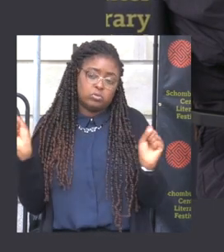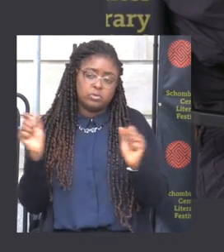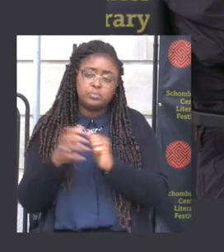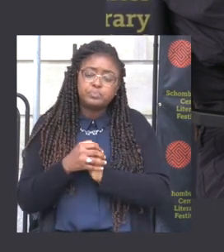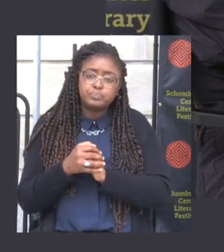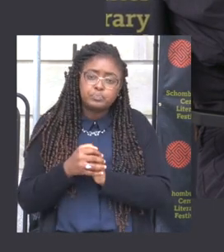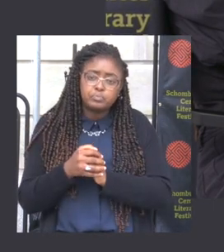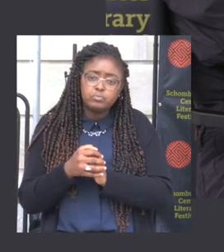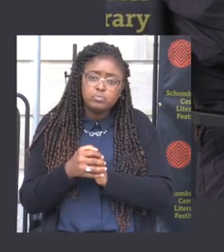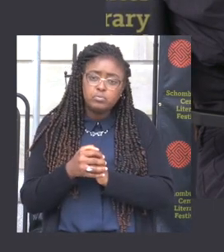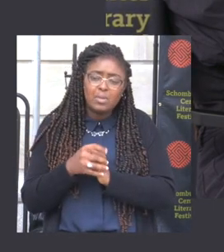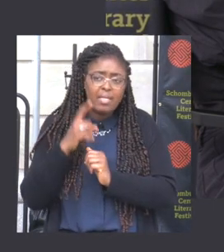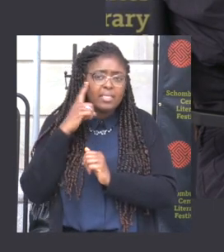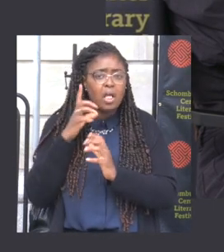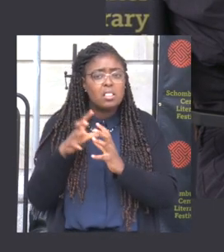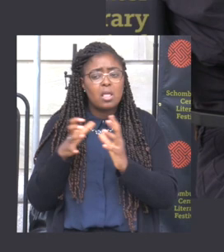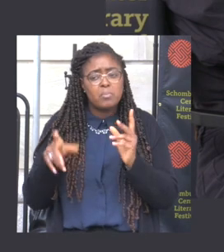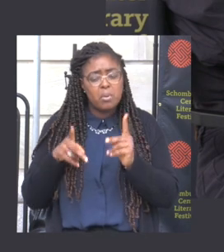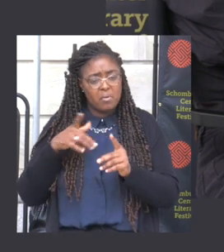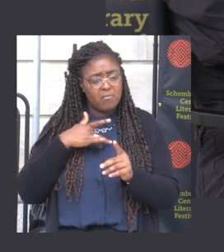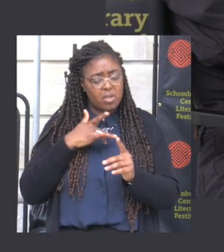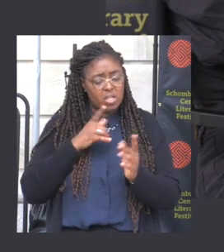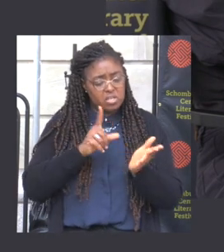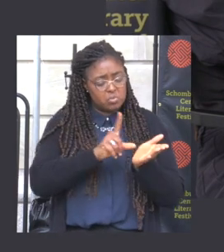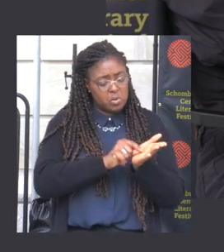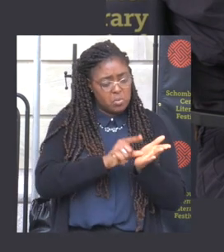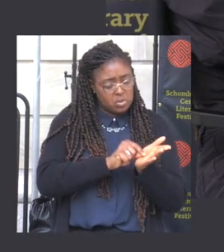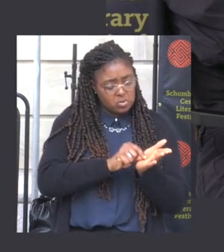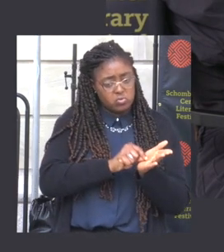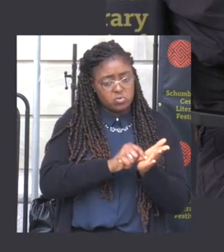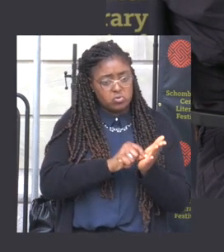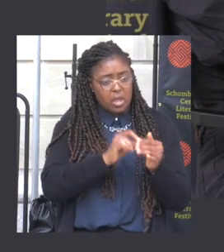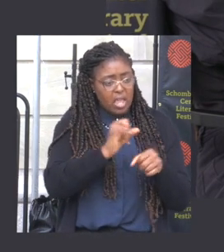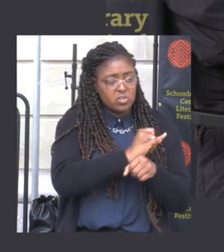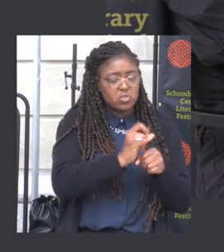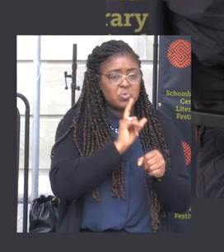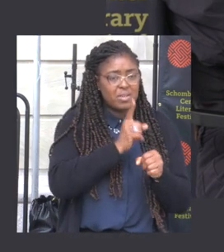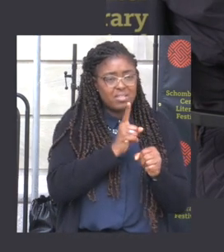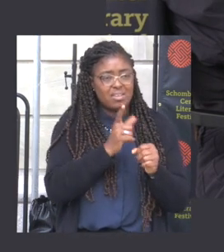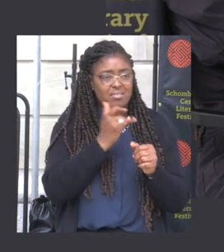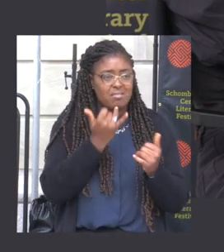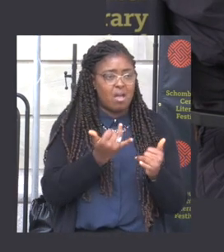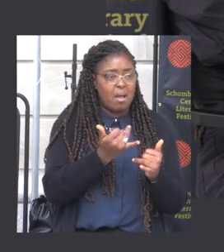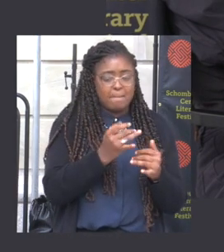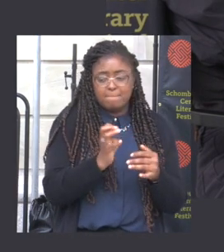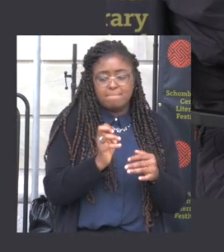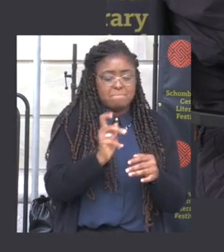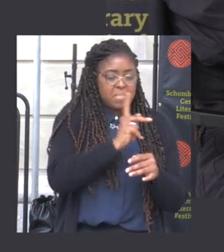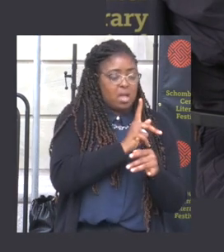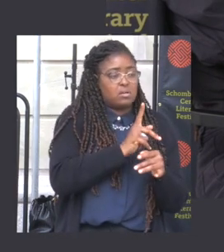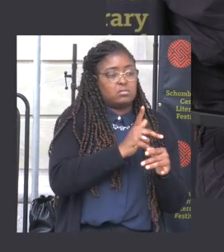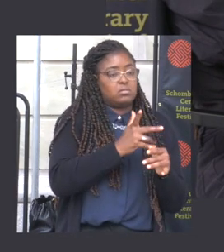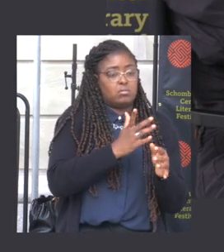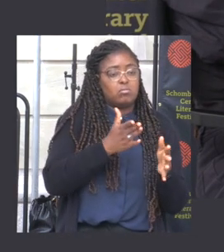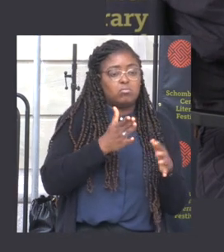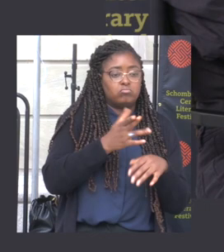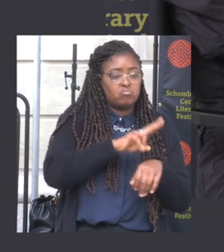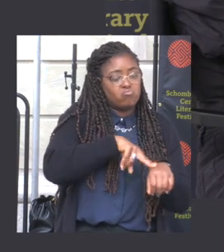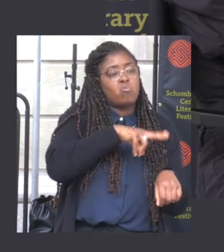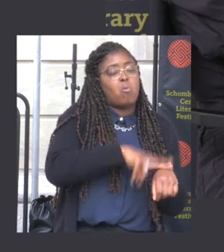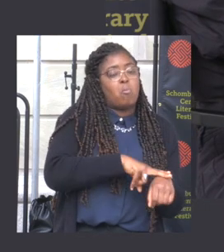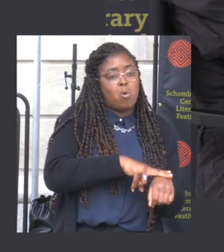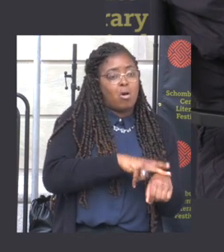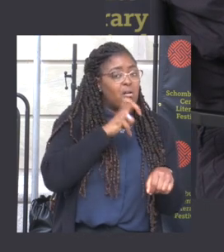lot of people feel like the publishing industry is getting back to their old ways, where they aren't listening to BIPOC folks. They aren't hearing